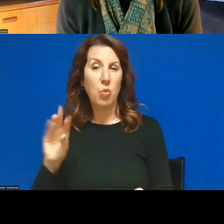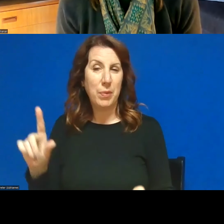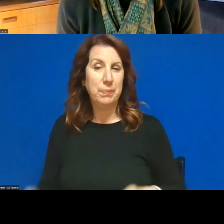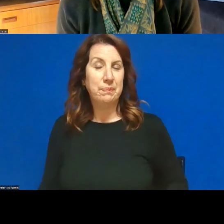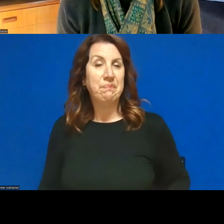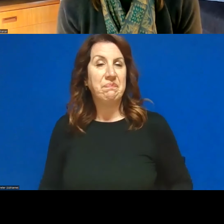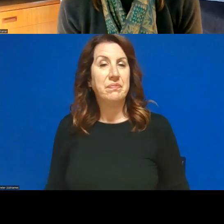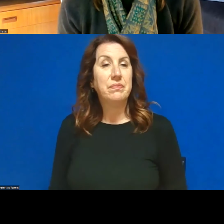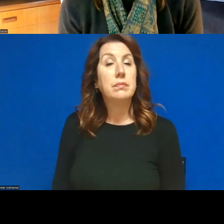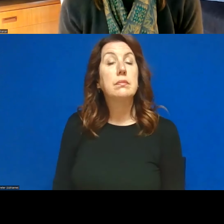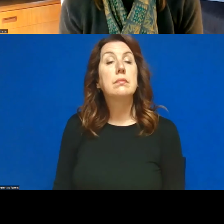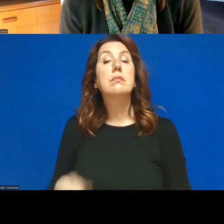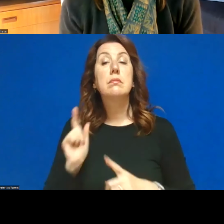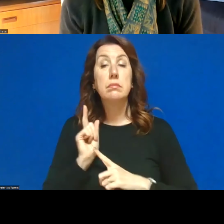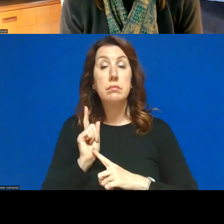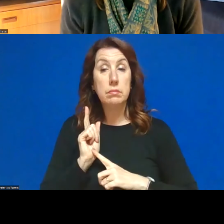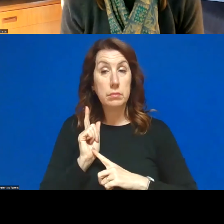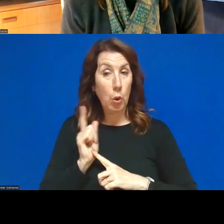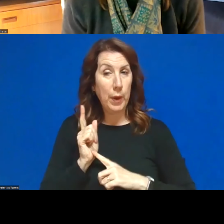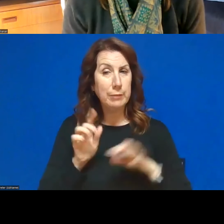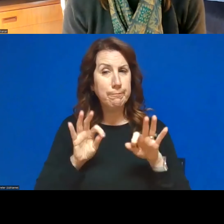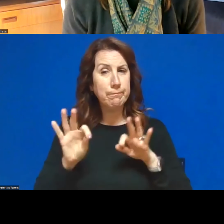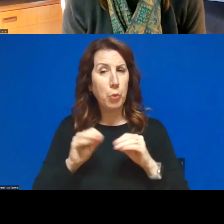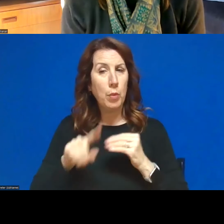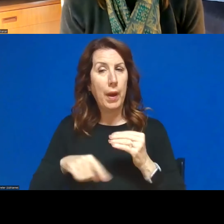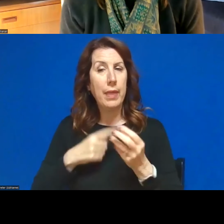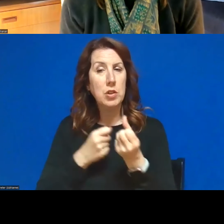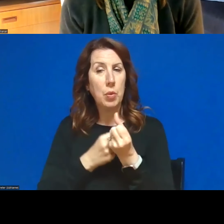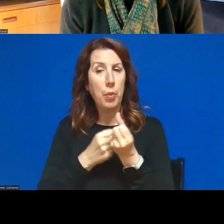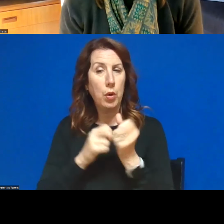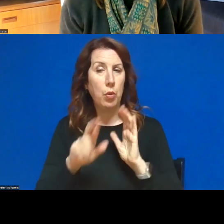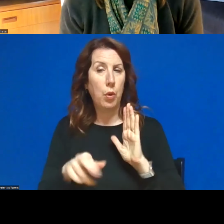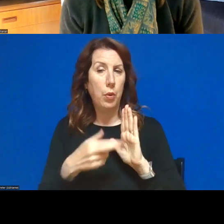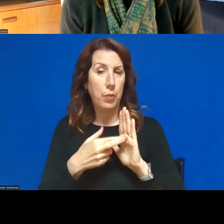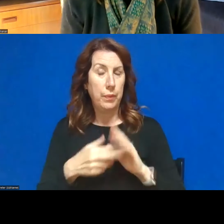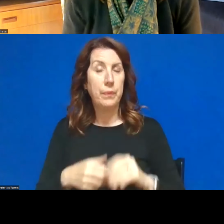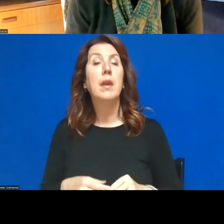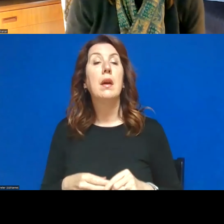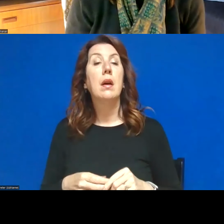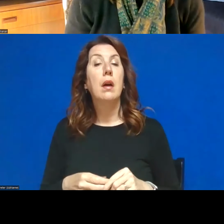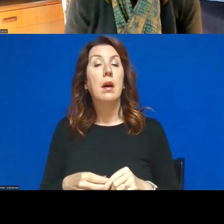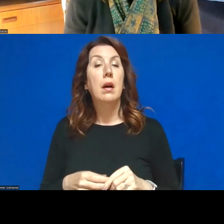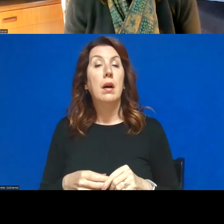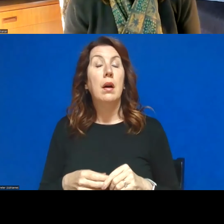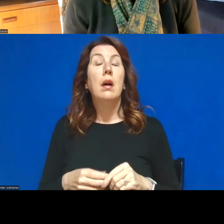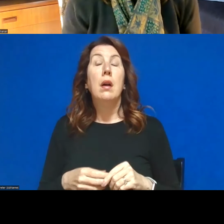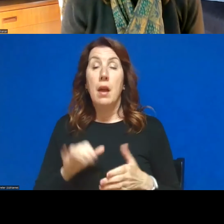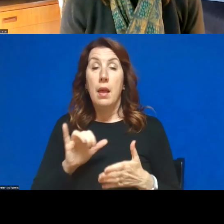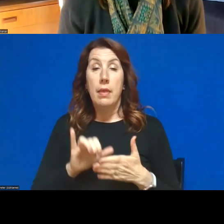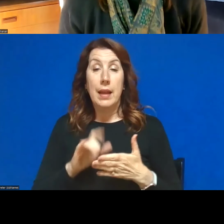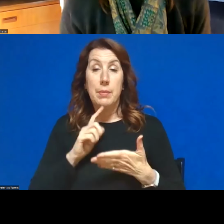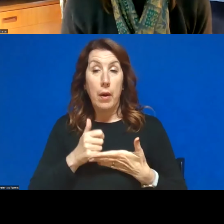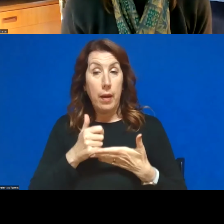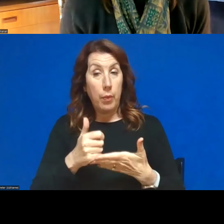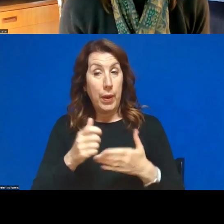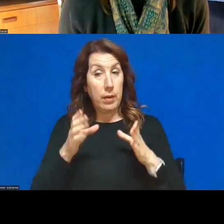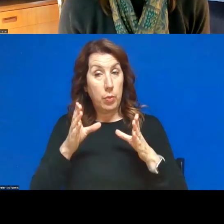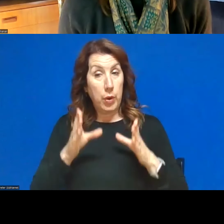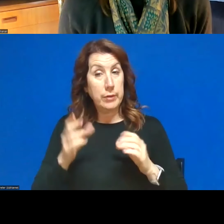I thought I would just take a moment and talk a little bit more about the supporter role, which as I have described is about helping the individual